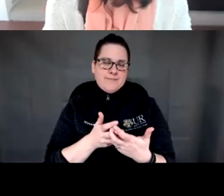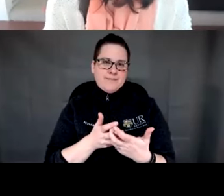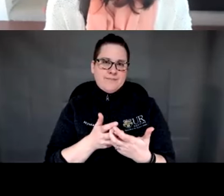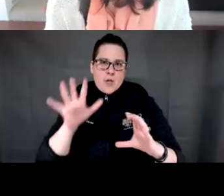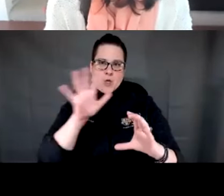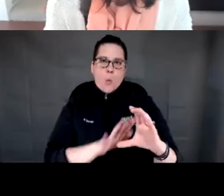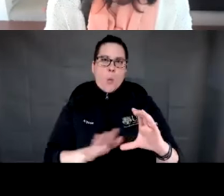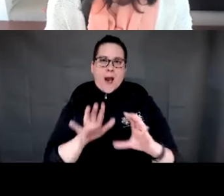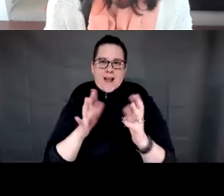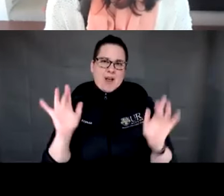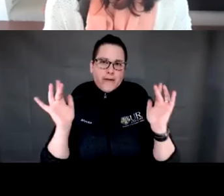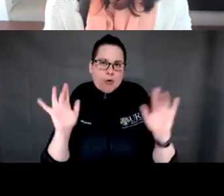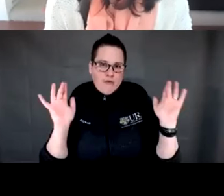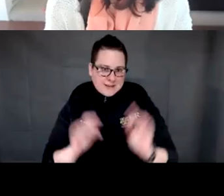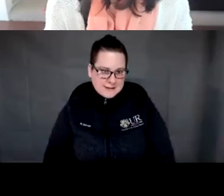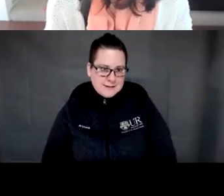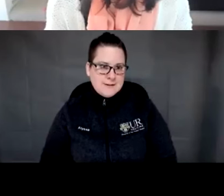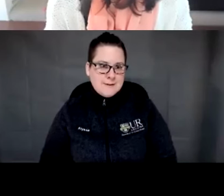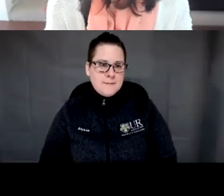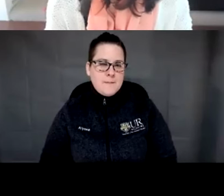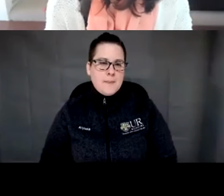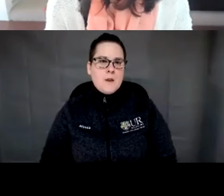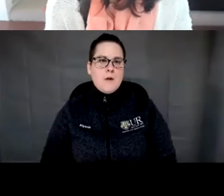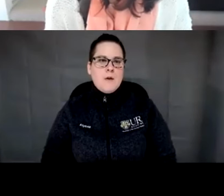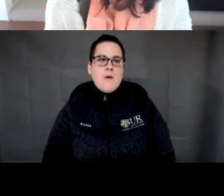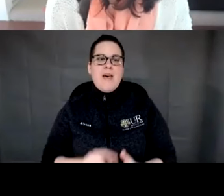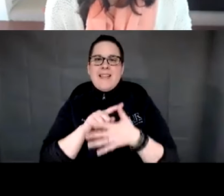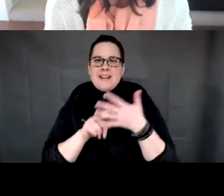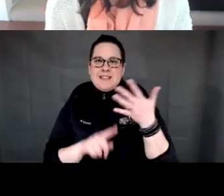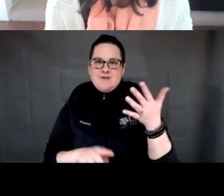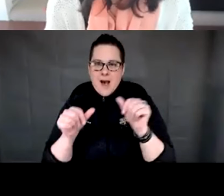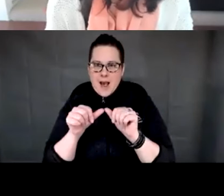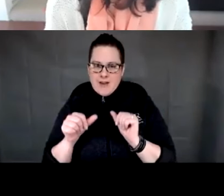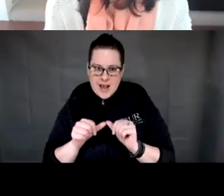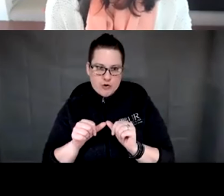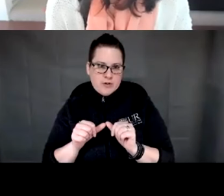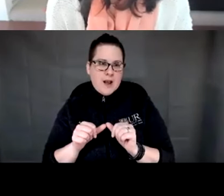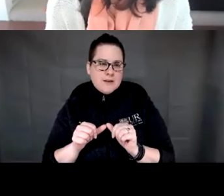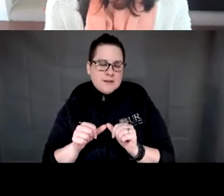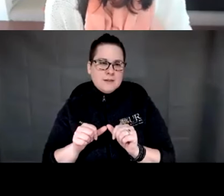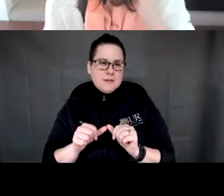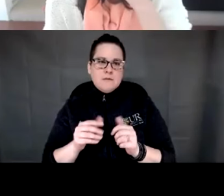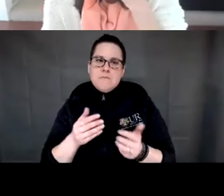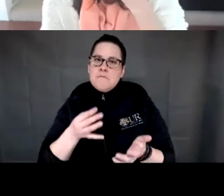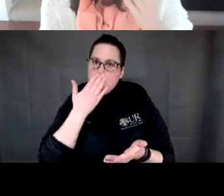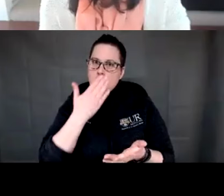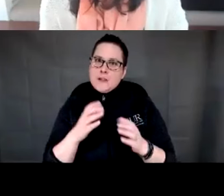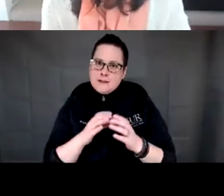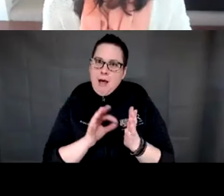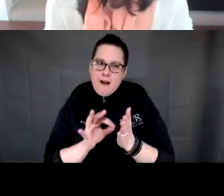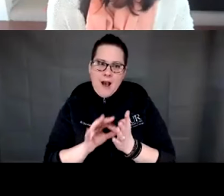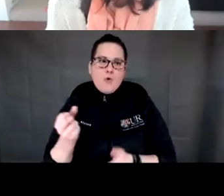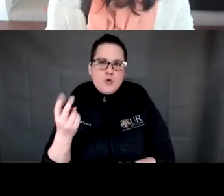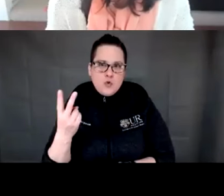wide field fluorescence. And so we looked in these 5 different areas. We had pretty good cell counts. We had